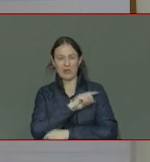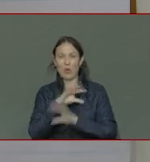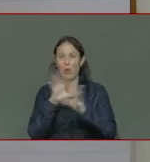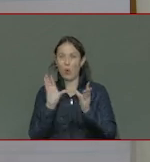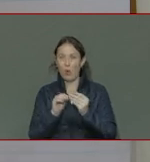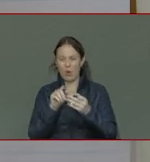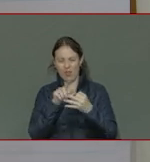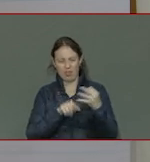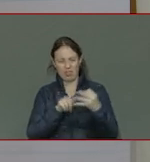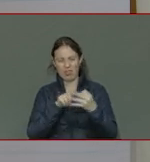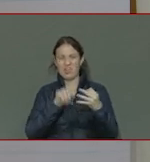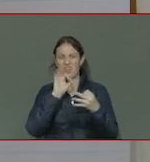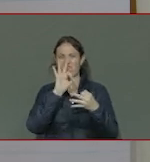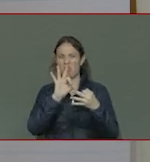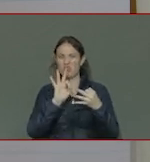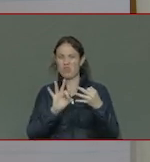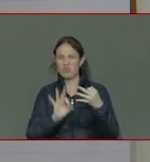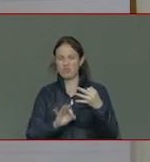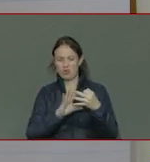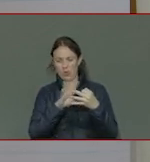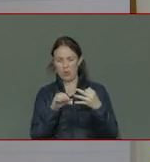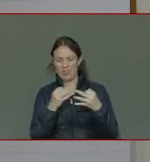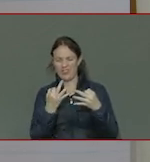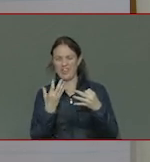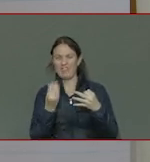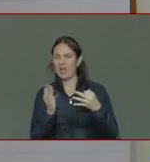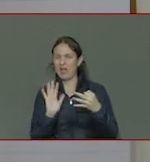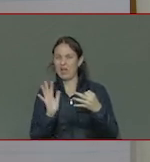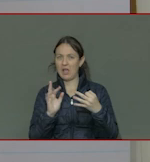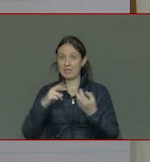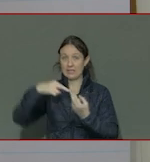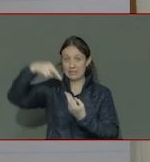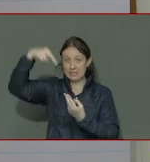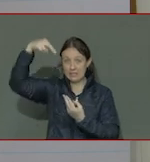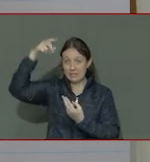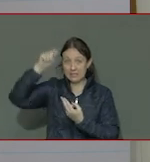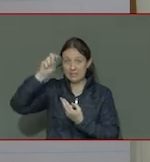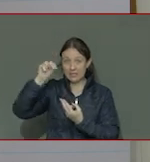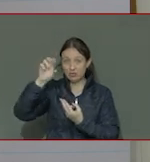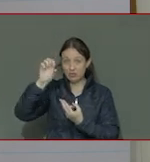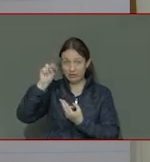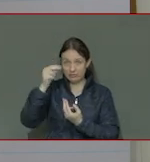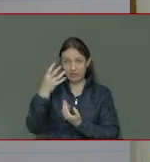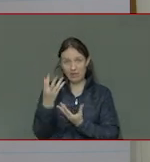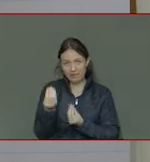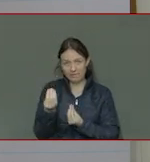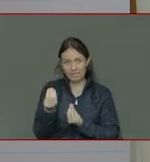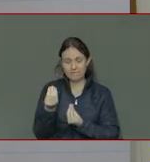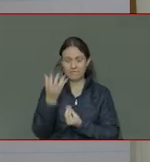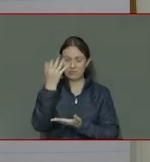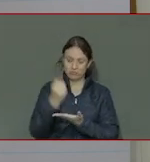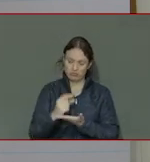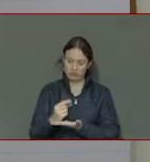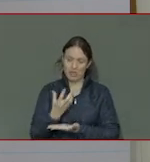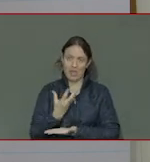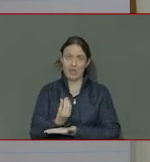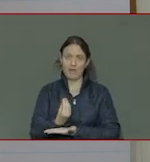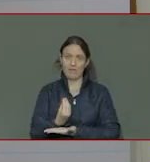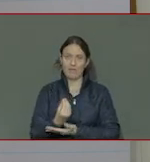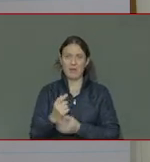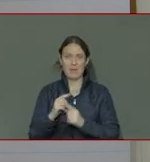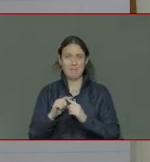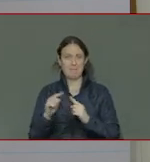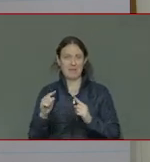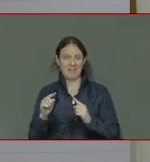three forces. I just have the tension, and I can work out the gravitational force, but I don't know